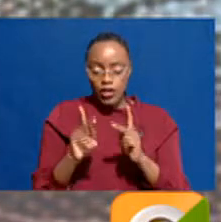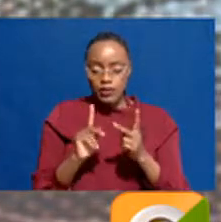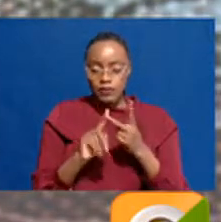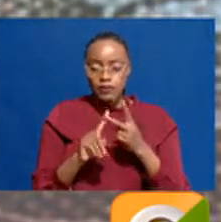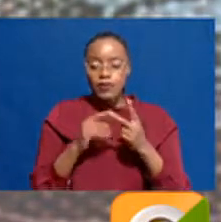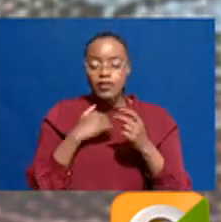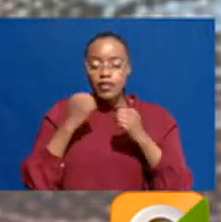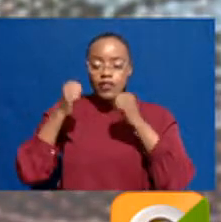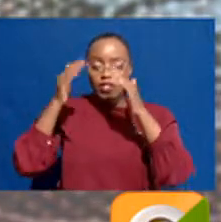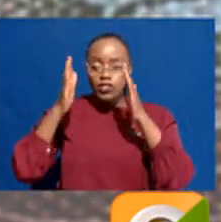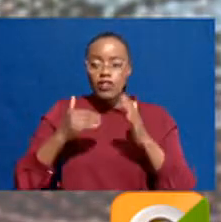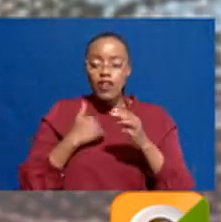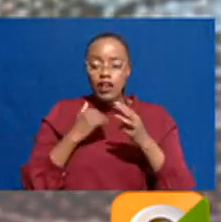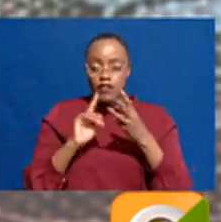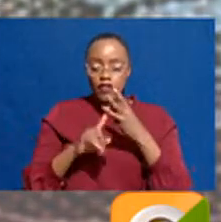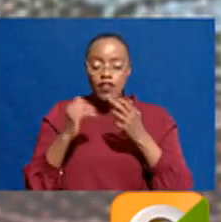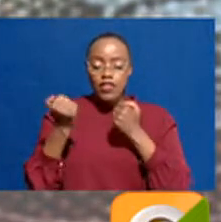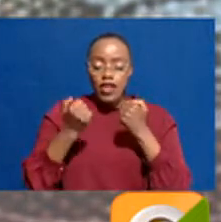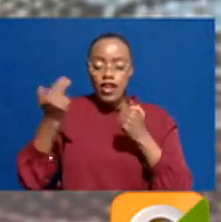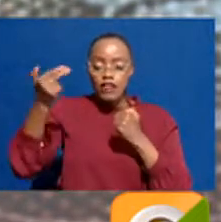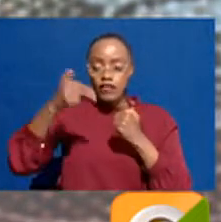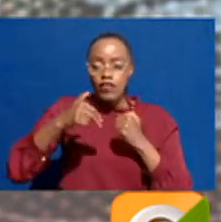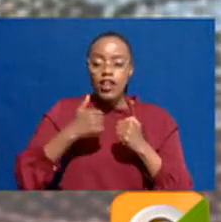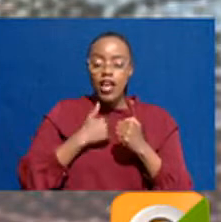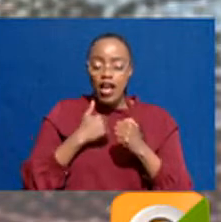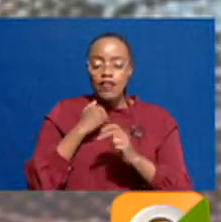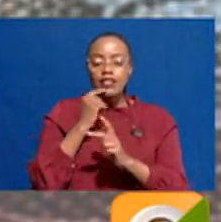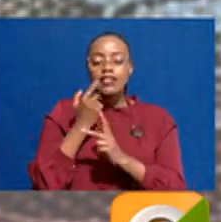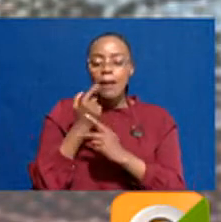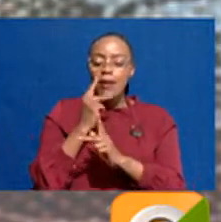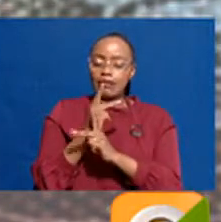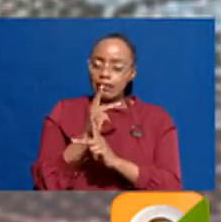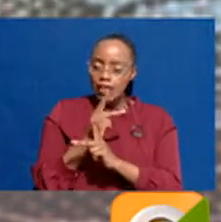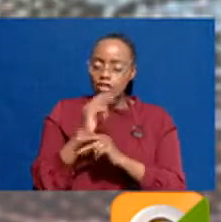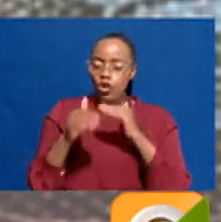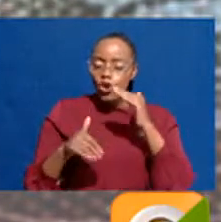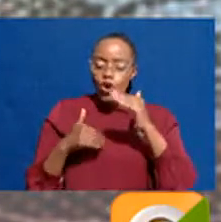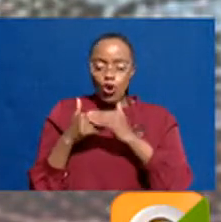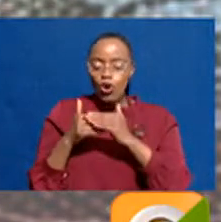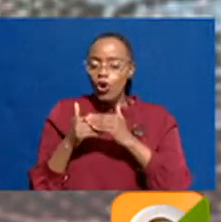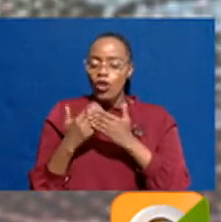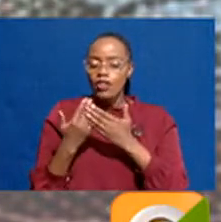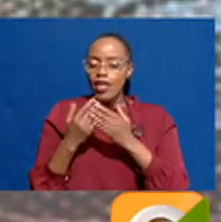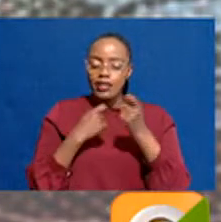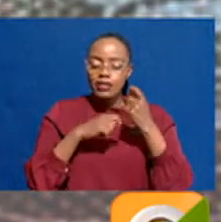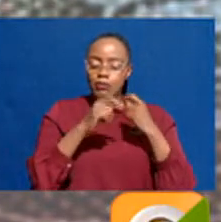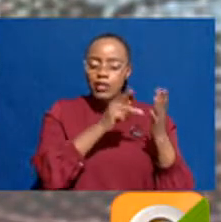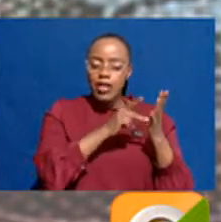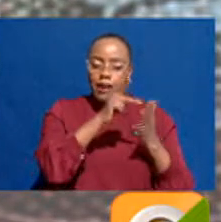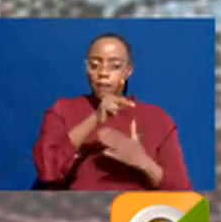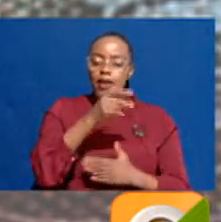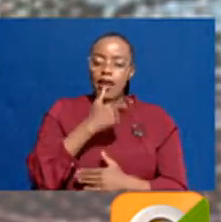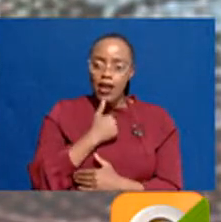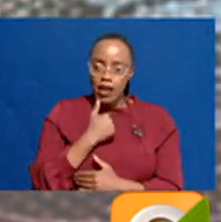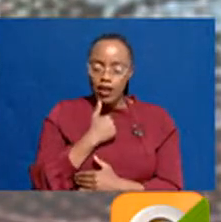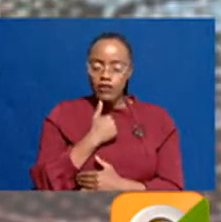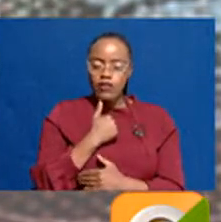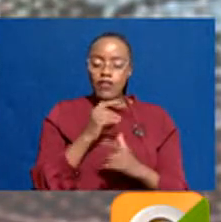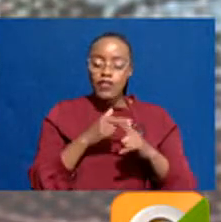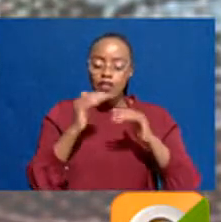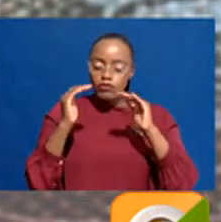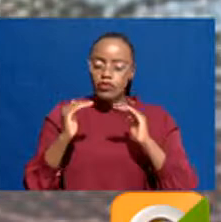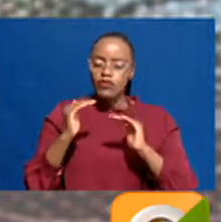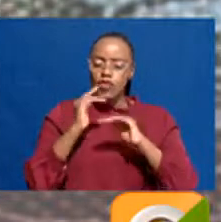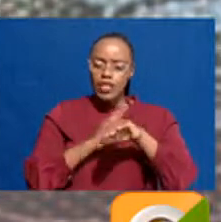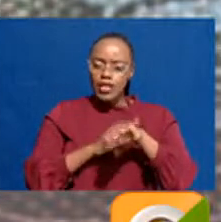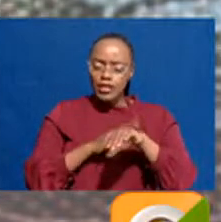have a driver, the car is fueled, it is maintained, all their expenses are actually paid for. Mm-hmm. Now, for the time